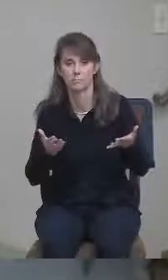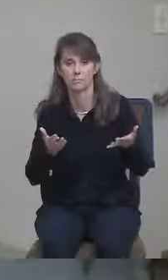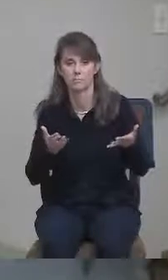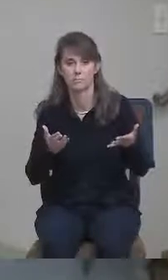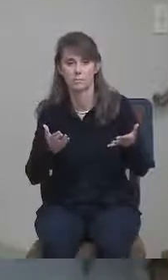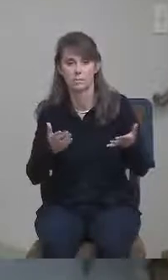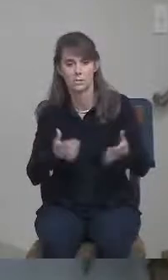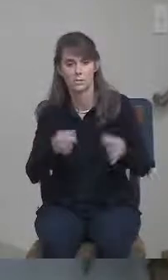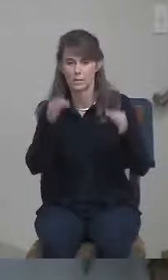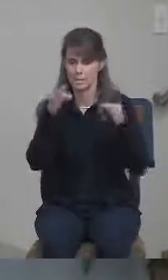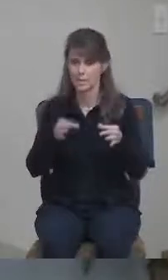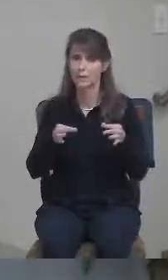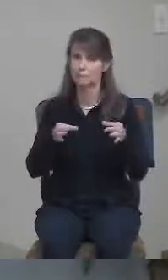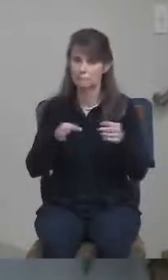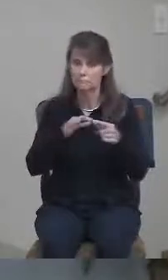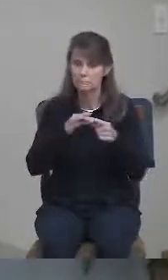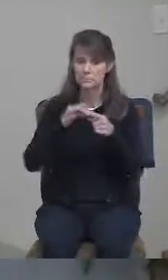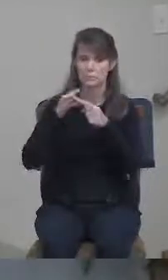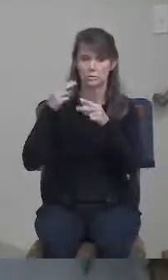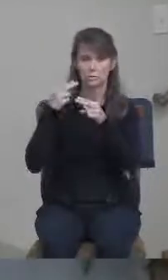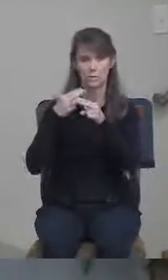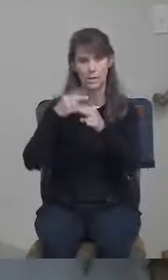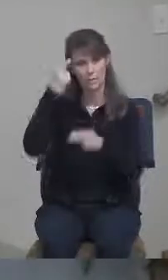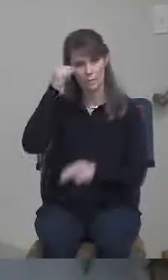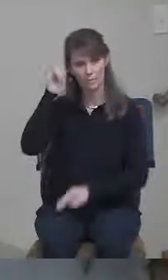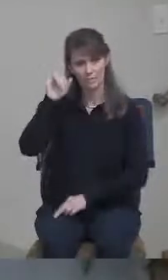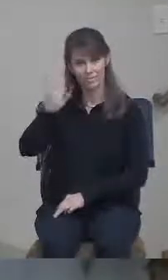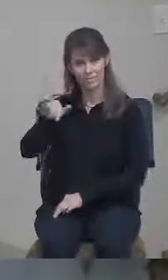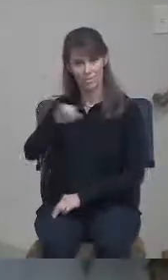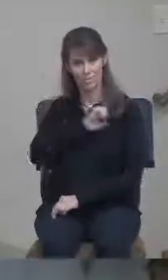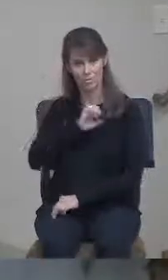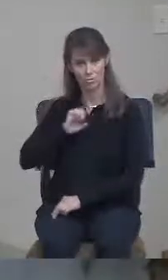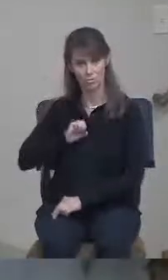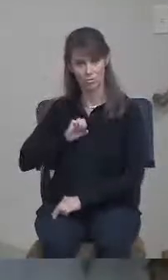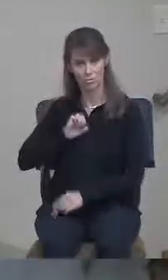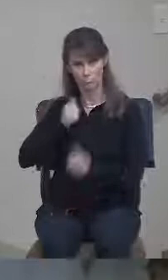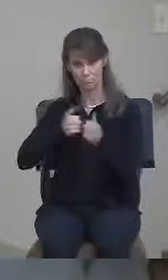that elder, and the presiding elder then was called a bishop.